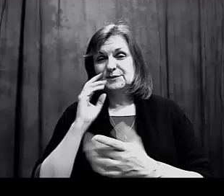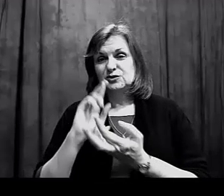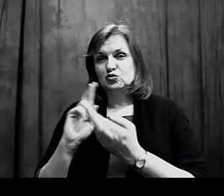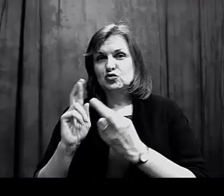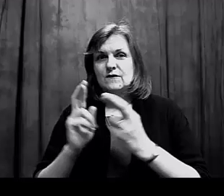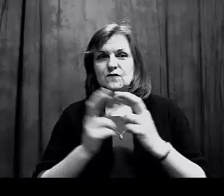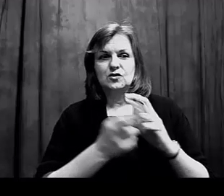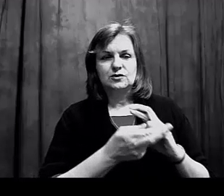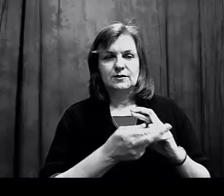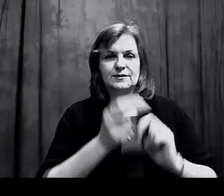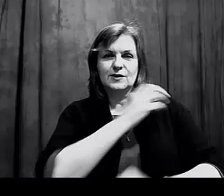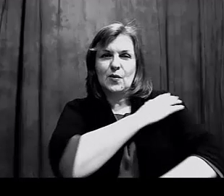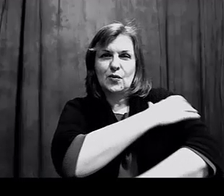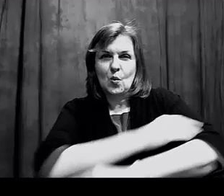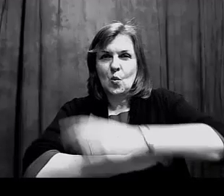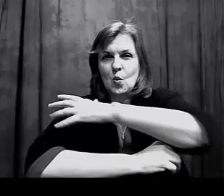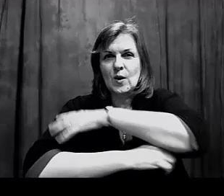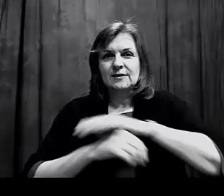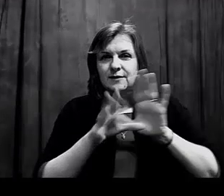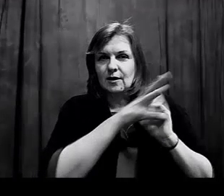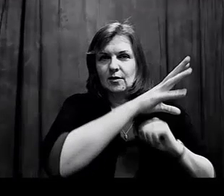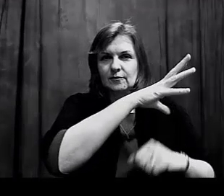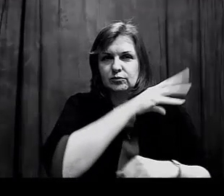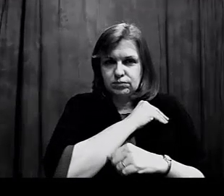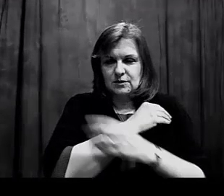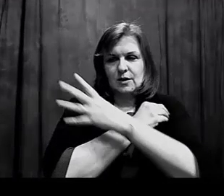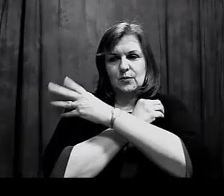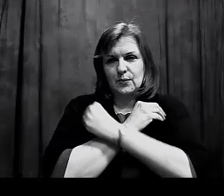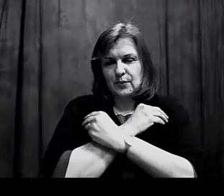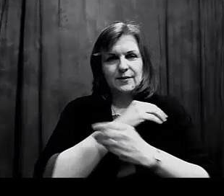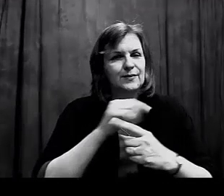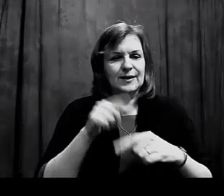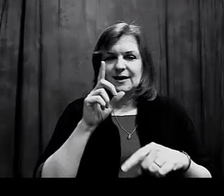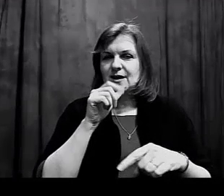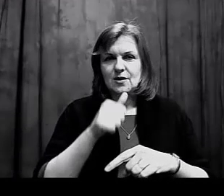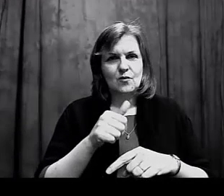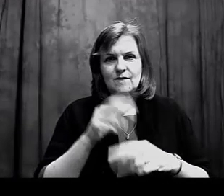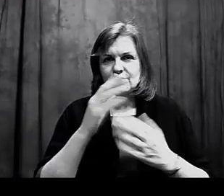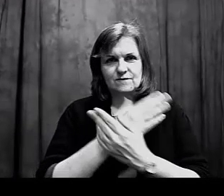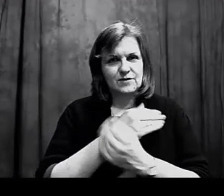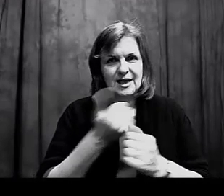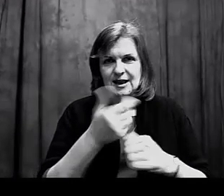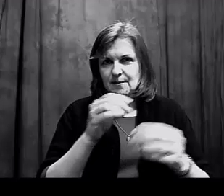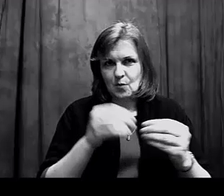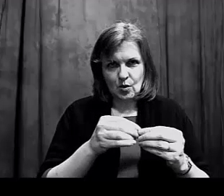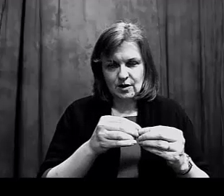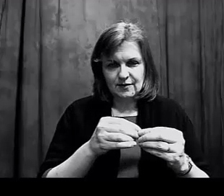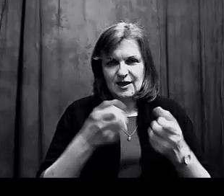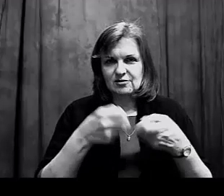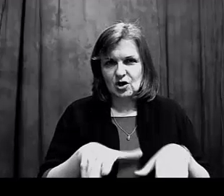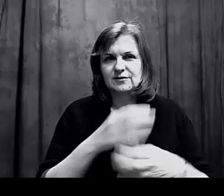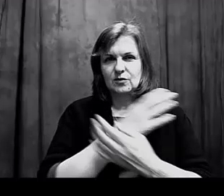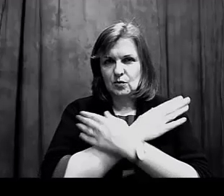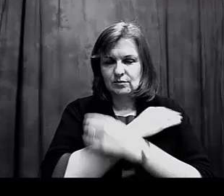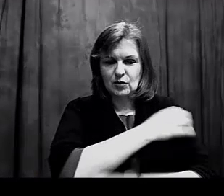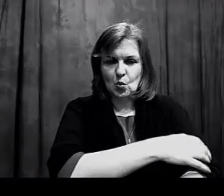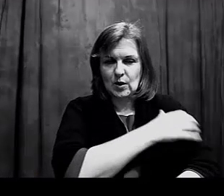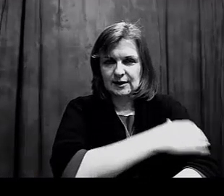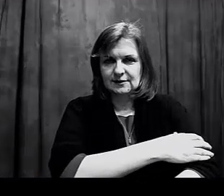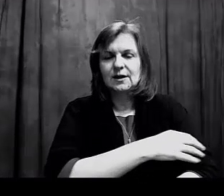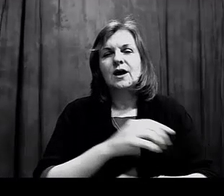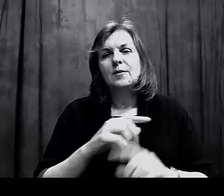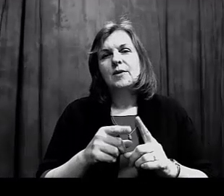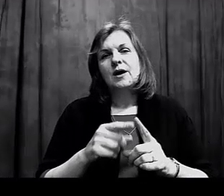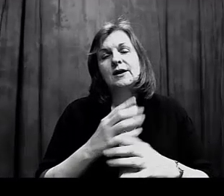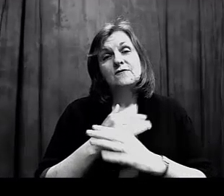as the kiwi that have gone through a reversal and lost their wings, so they are ground bound now. They don't